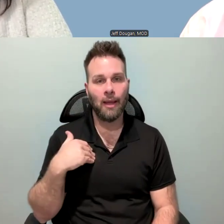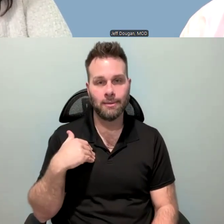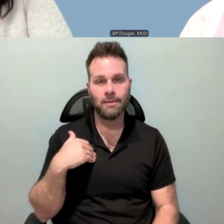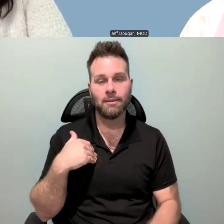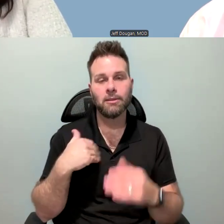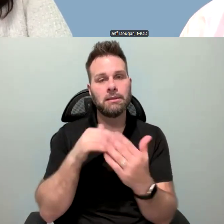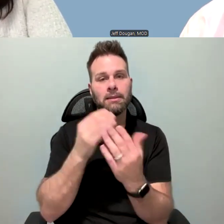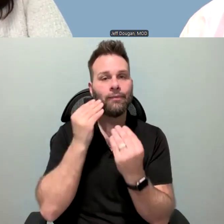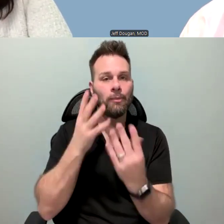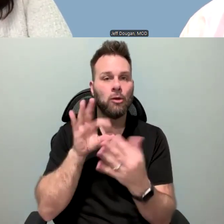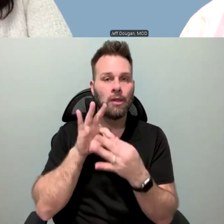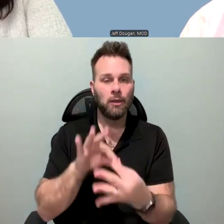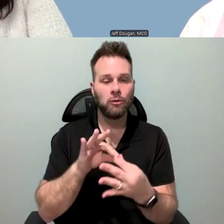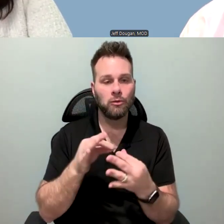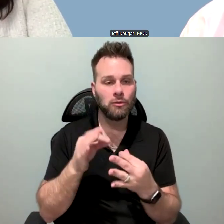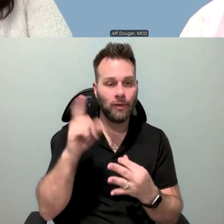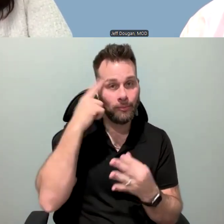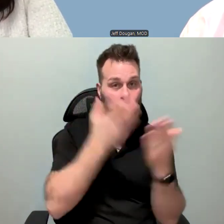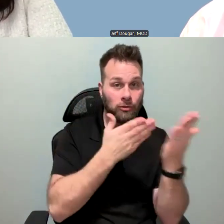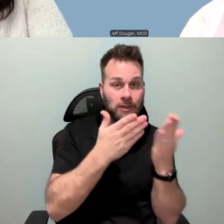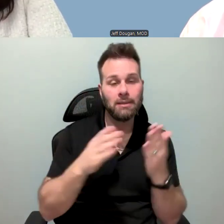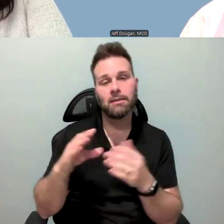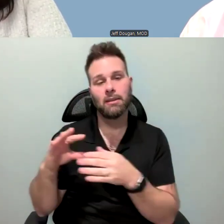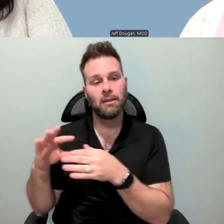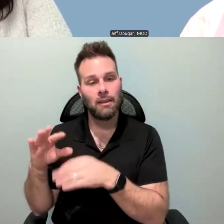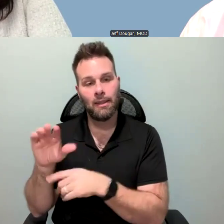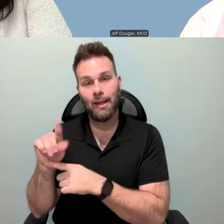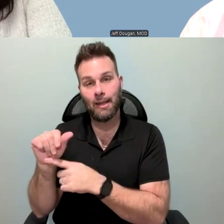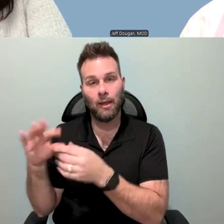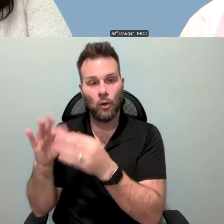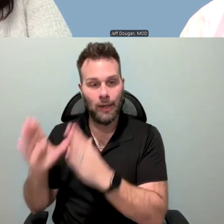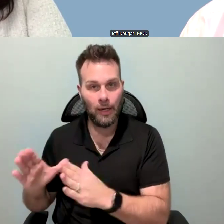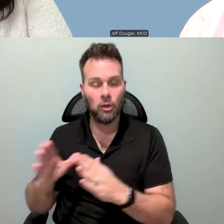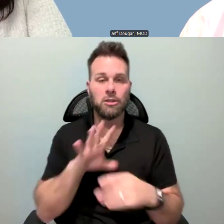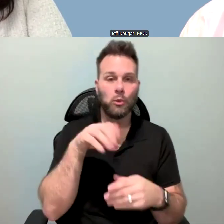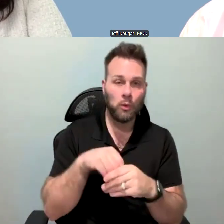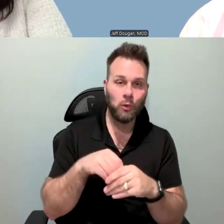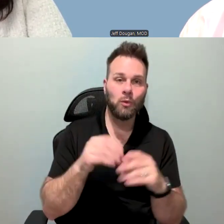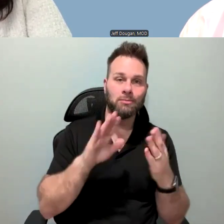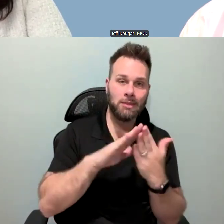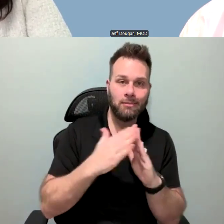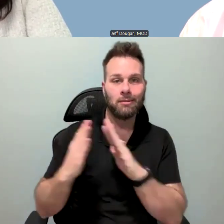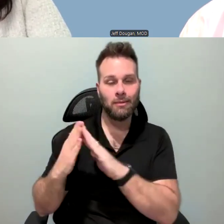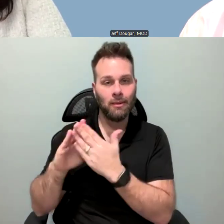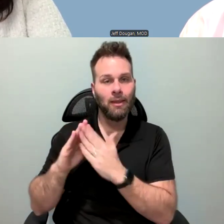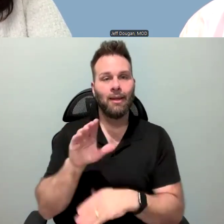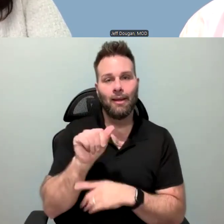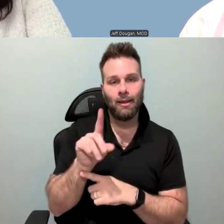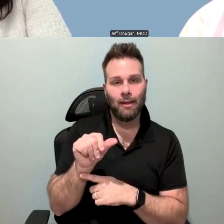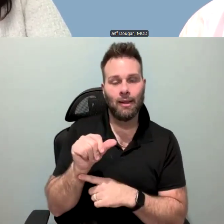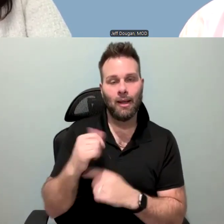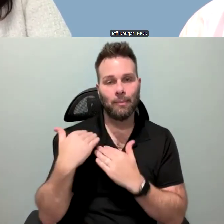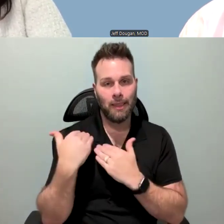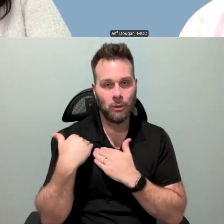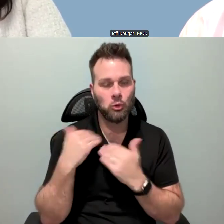some resources for municipal ADA coordinators that cover municipal ADA obligations. So you can learn more about